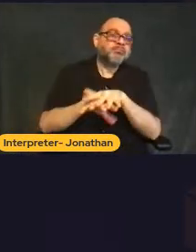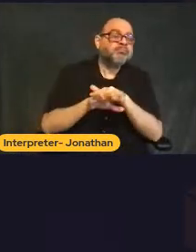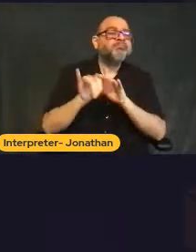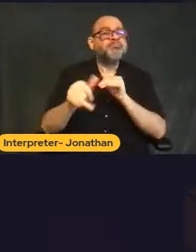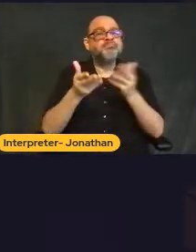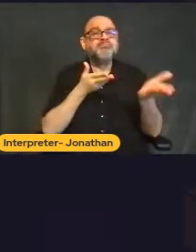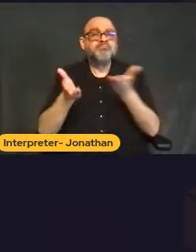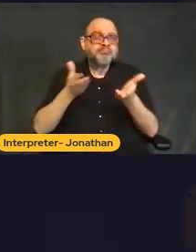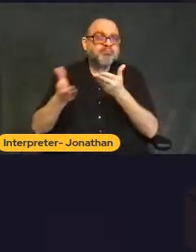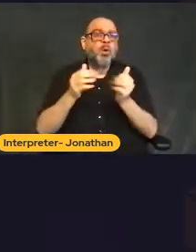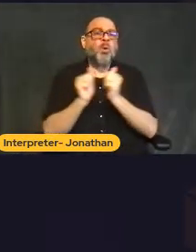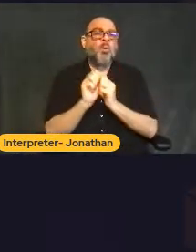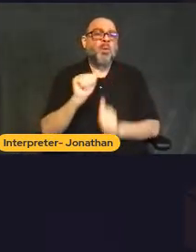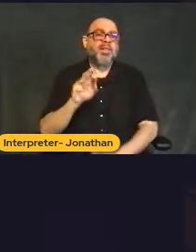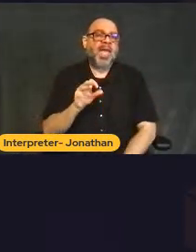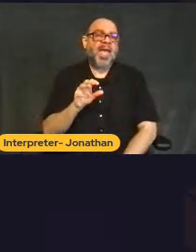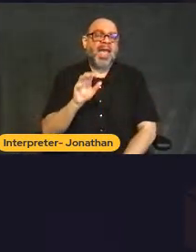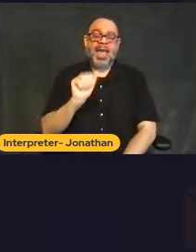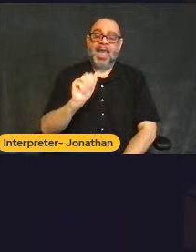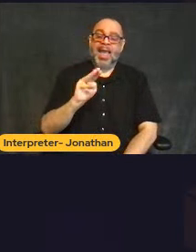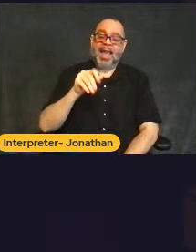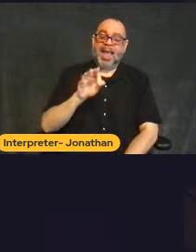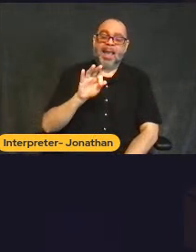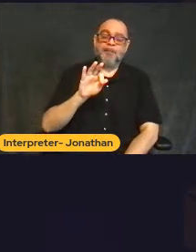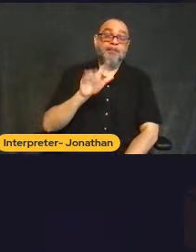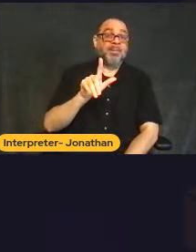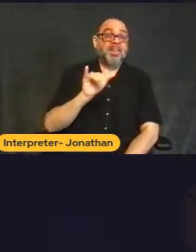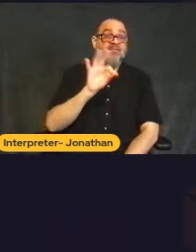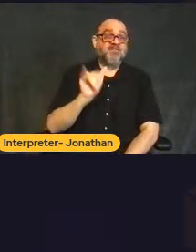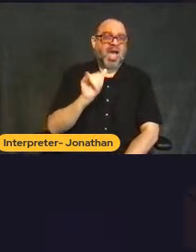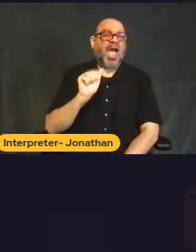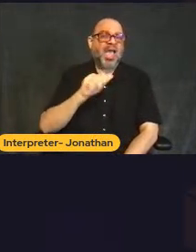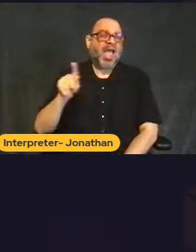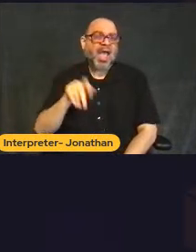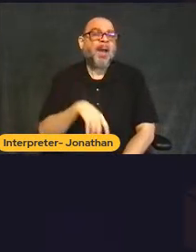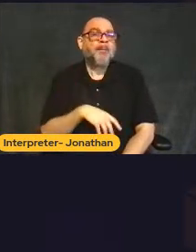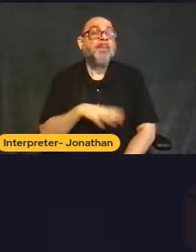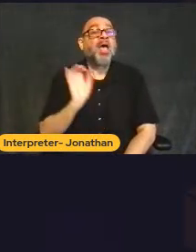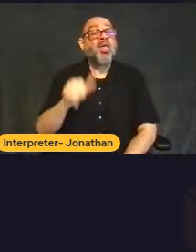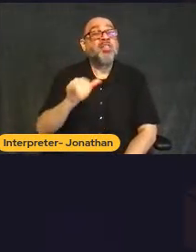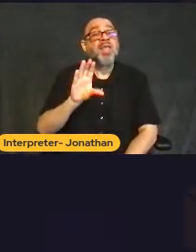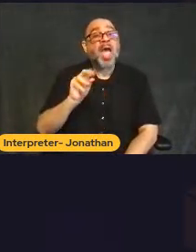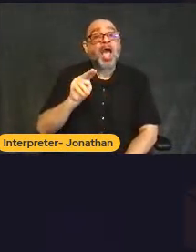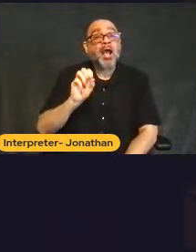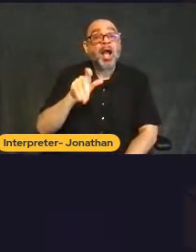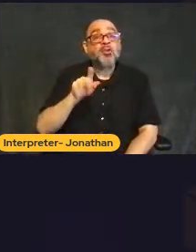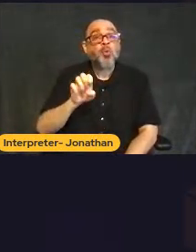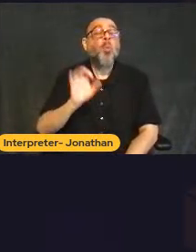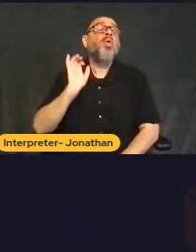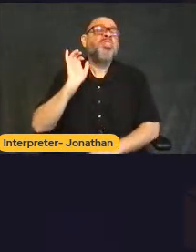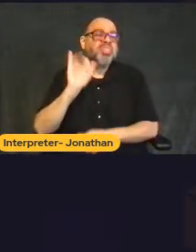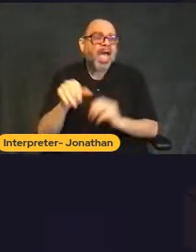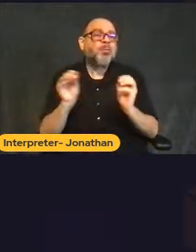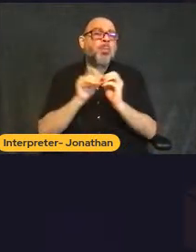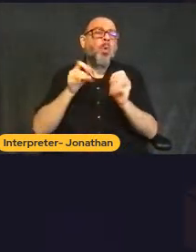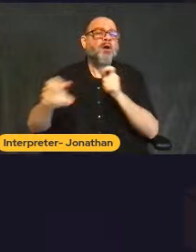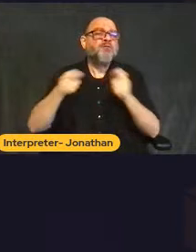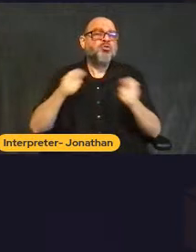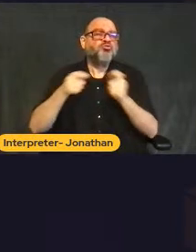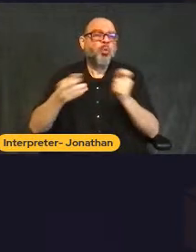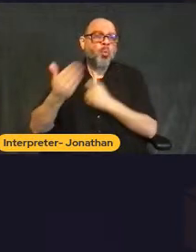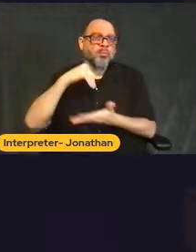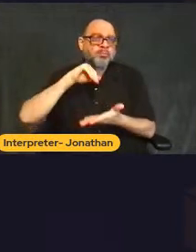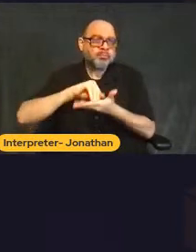for Amplify app. Amplify console, which is a sort of a control center for your full stack